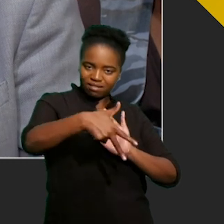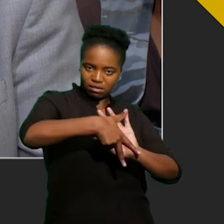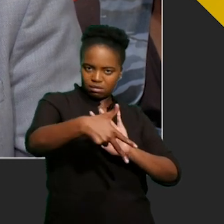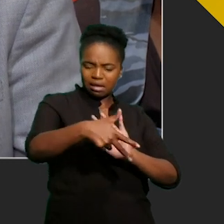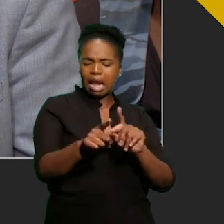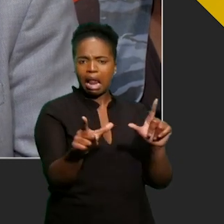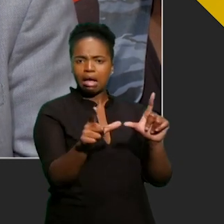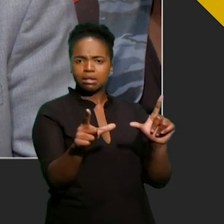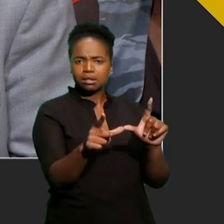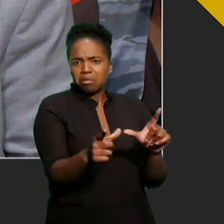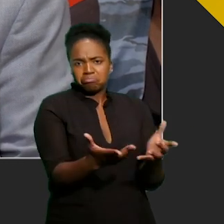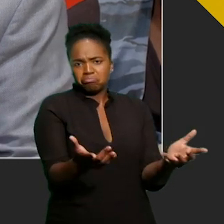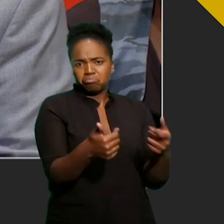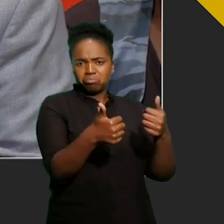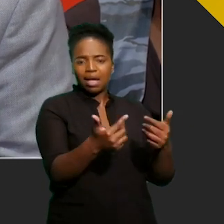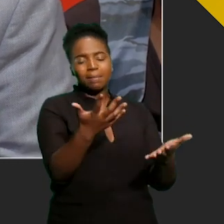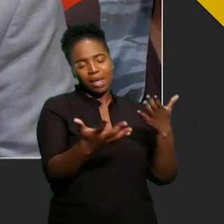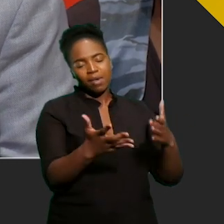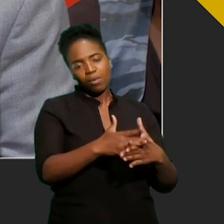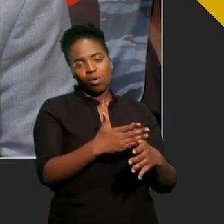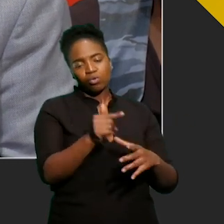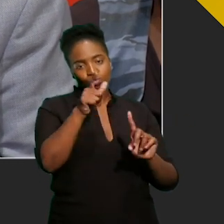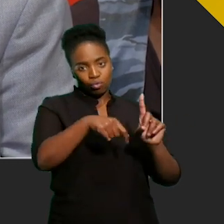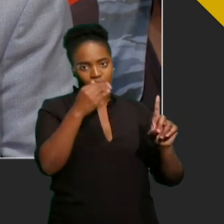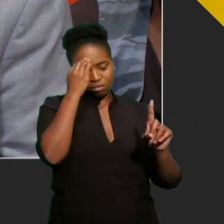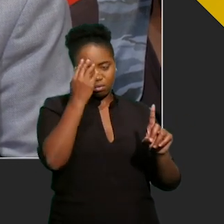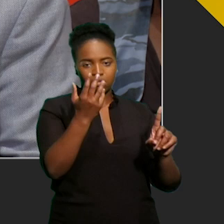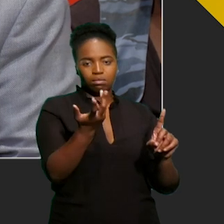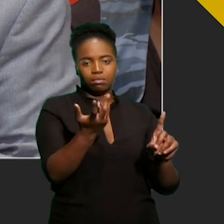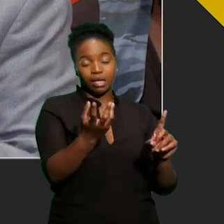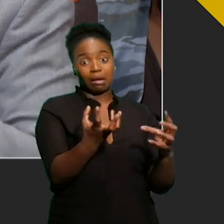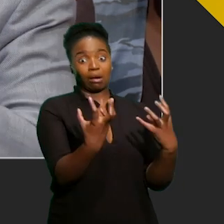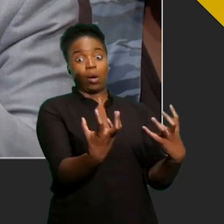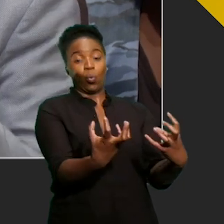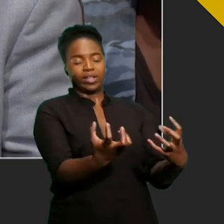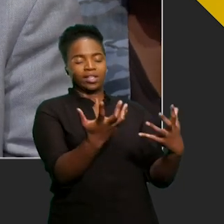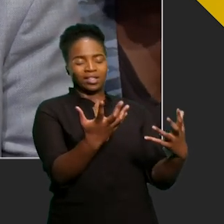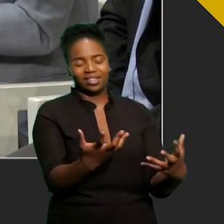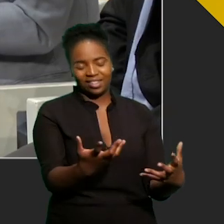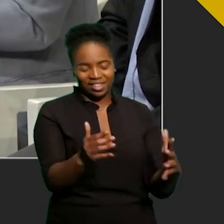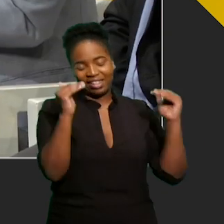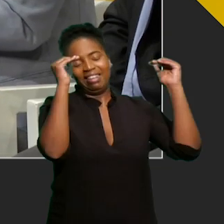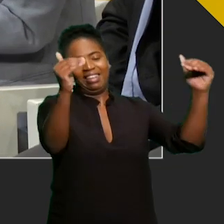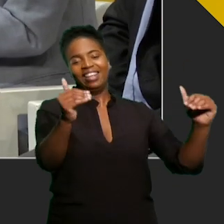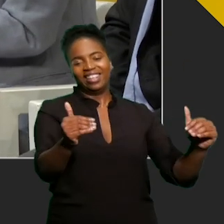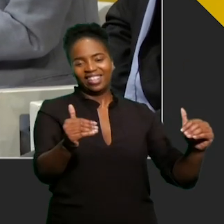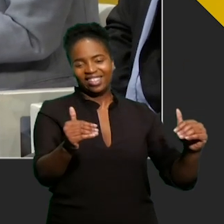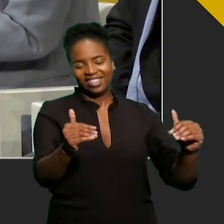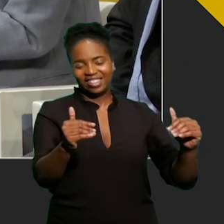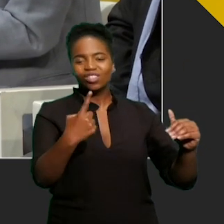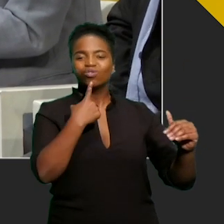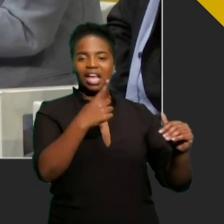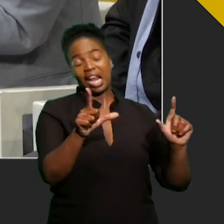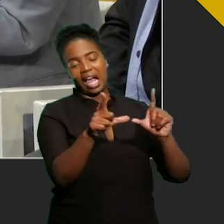think licensing, maybe it's because of his high education that maybe he put in very high language, you know. It's simply to